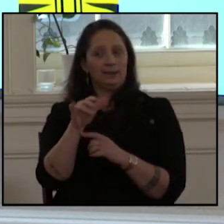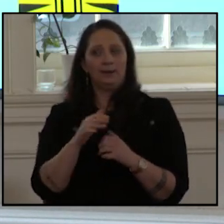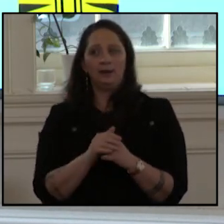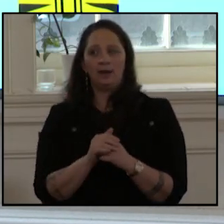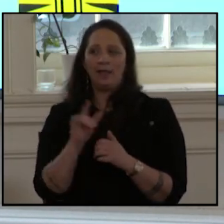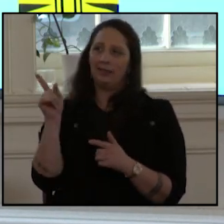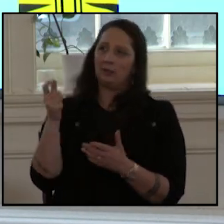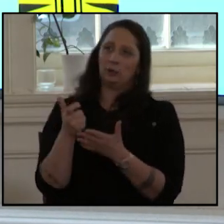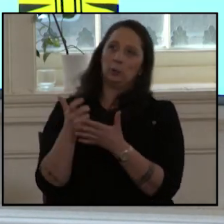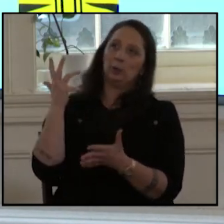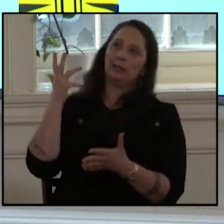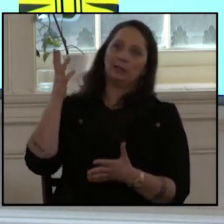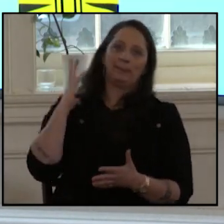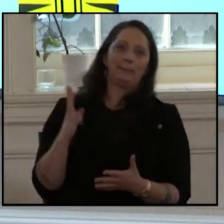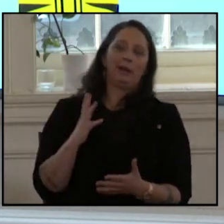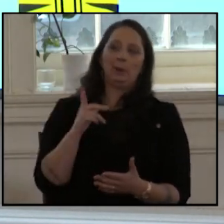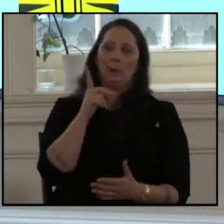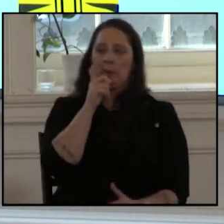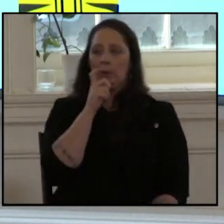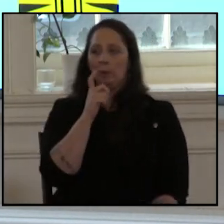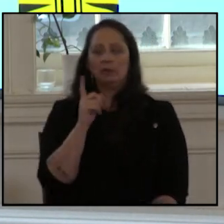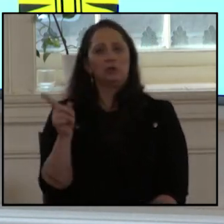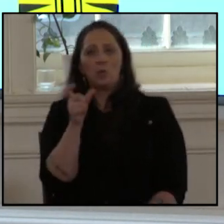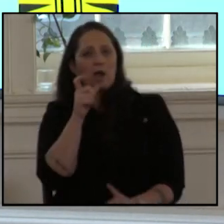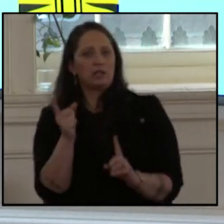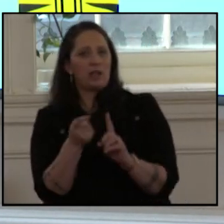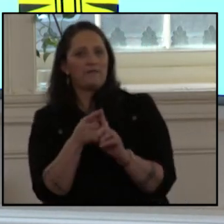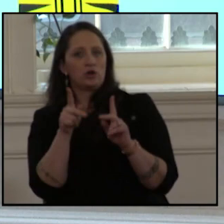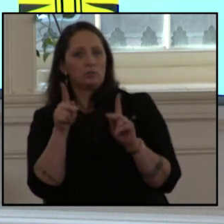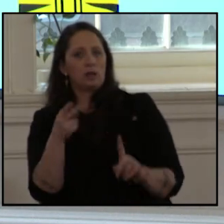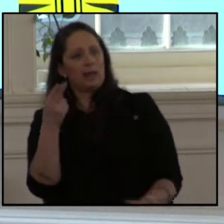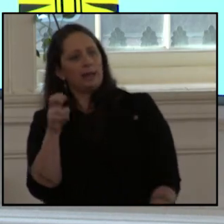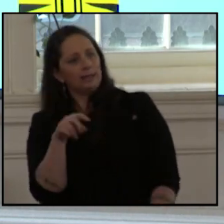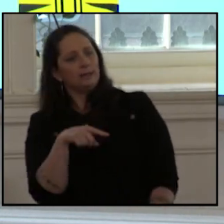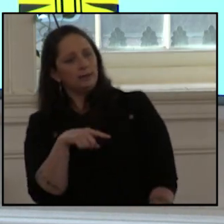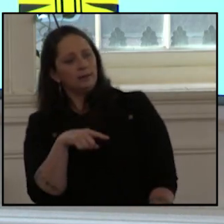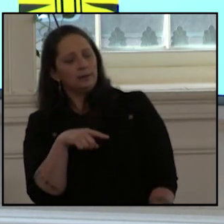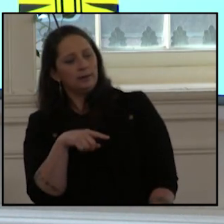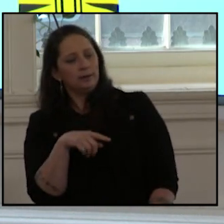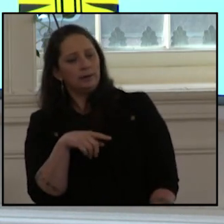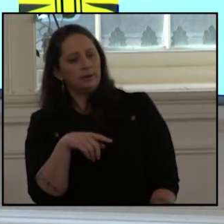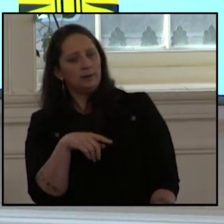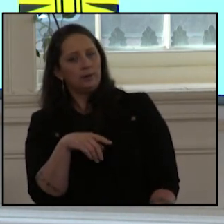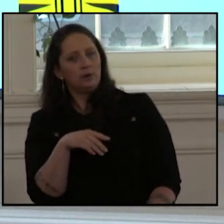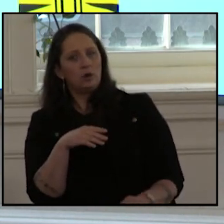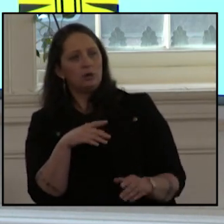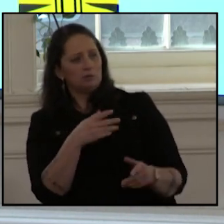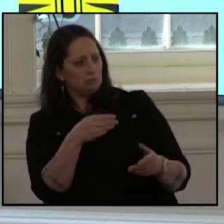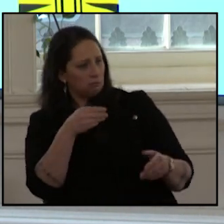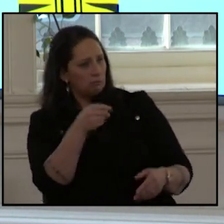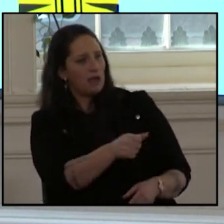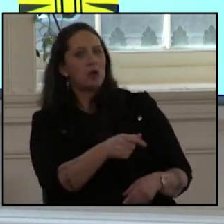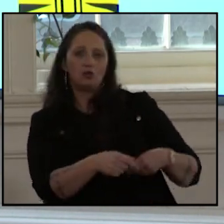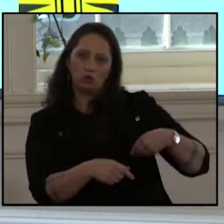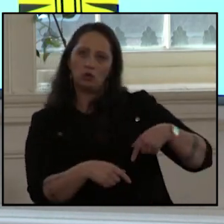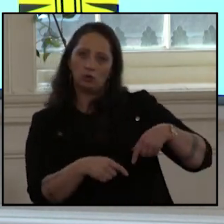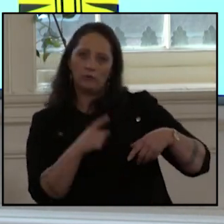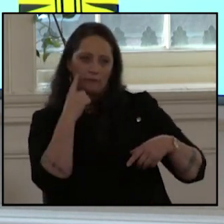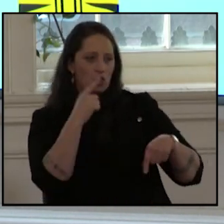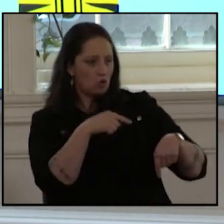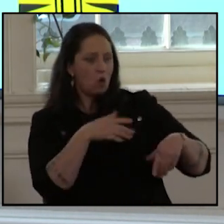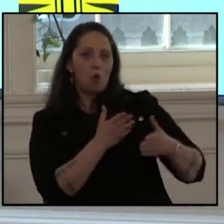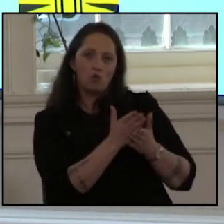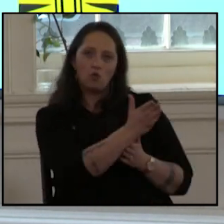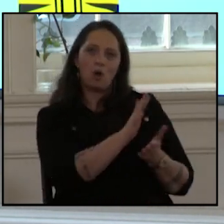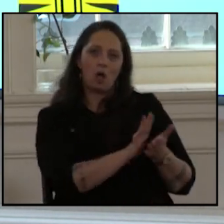know, philanthropist who, she wasn't the first person that he had put through college, put